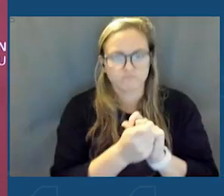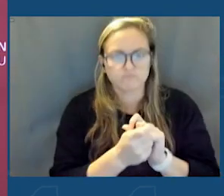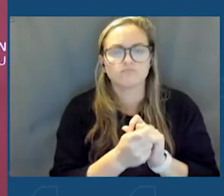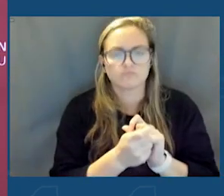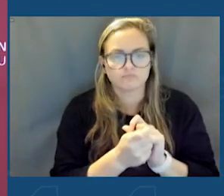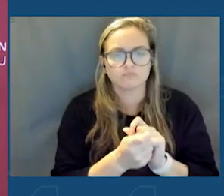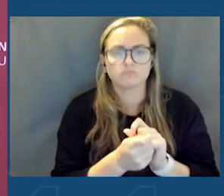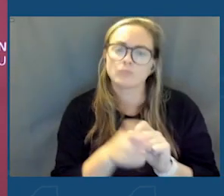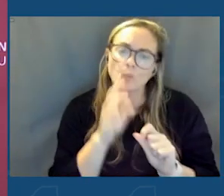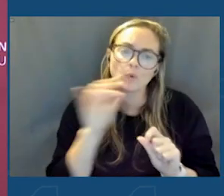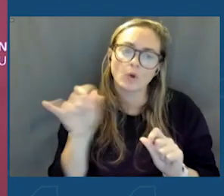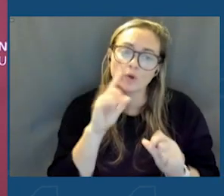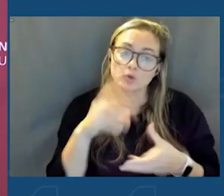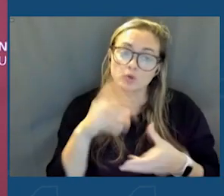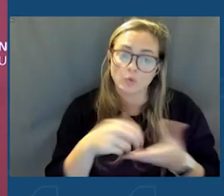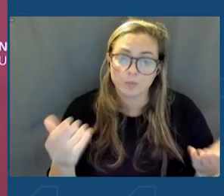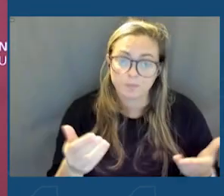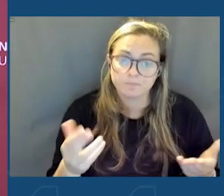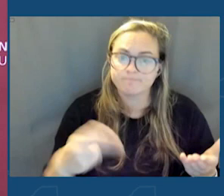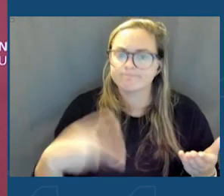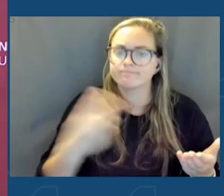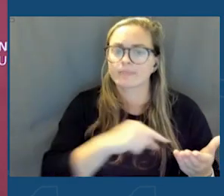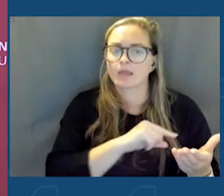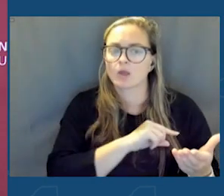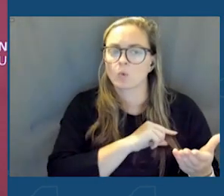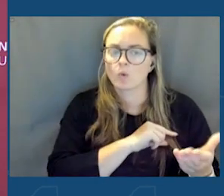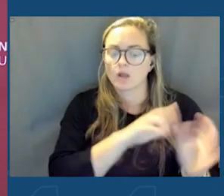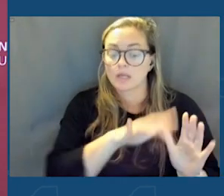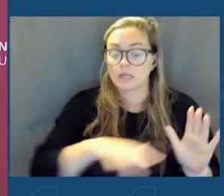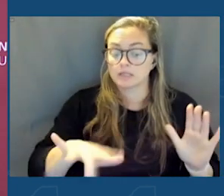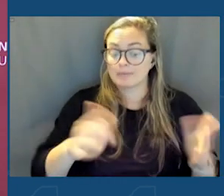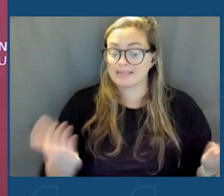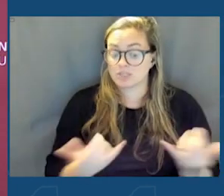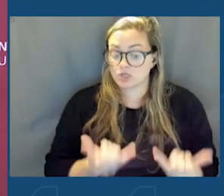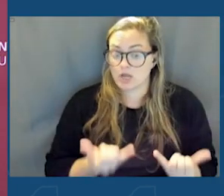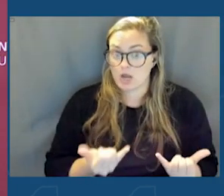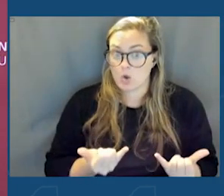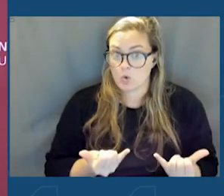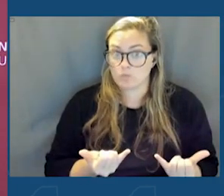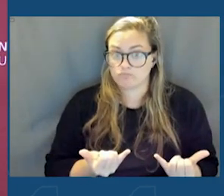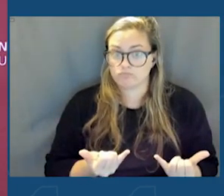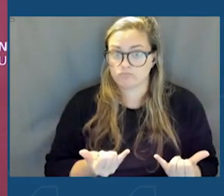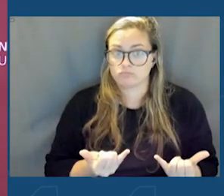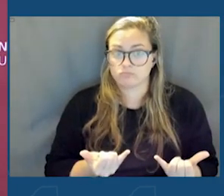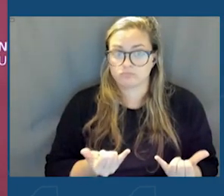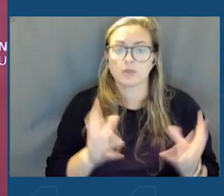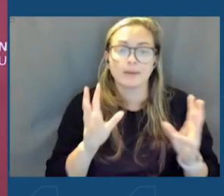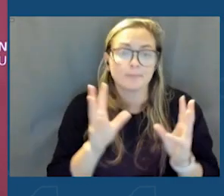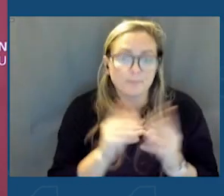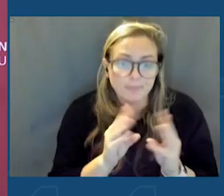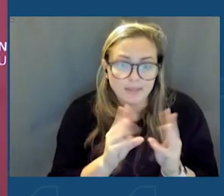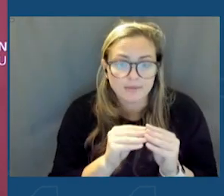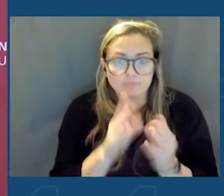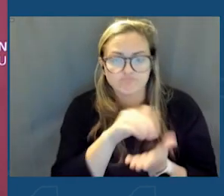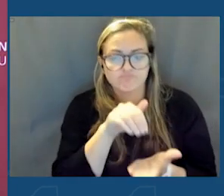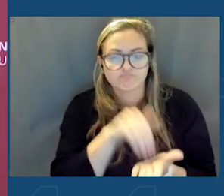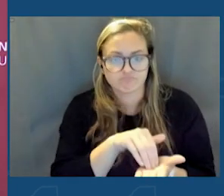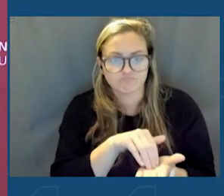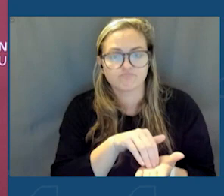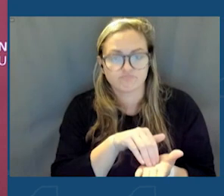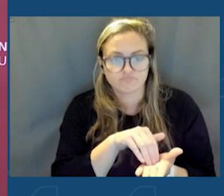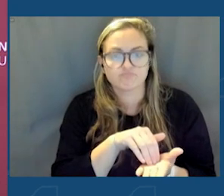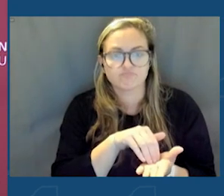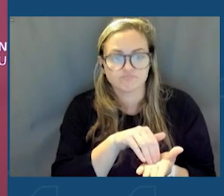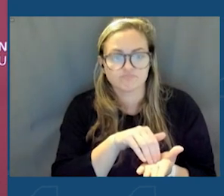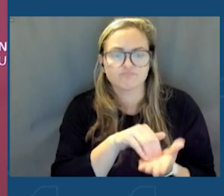also include high quality, in the space we are standing now, a meeting and conference center. And that meeting